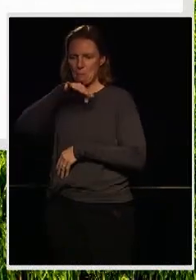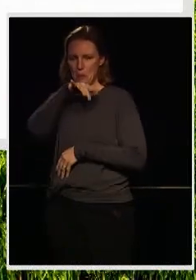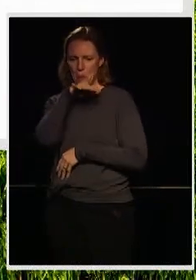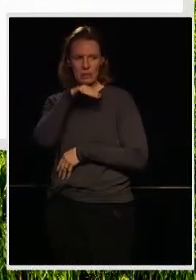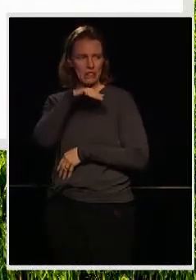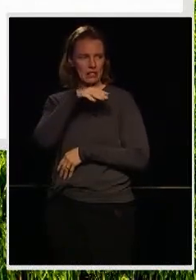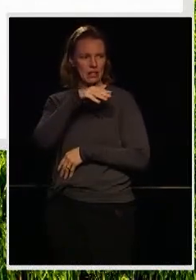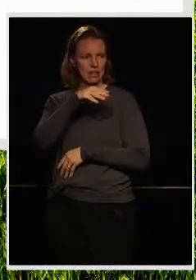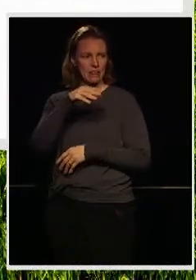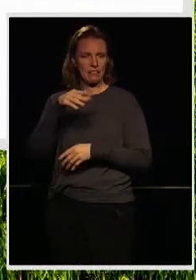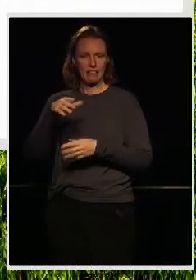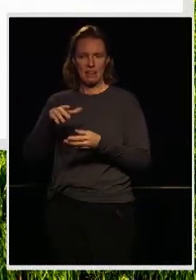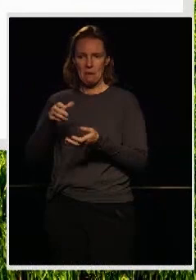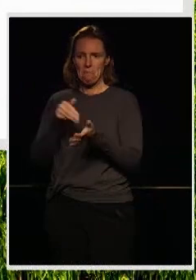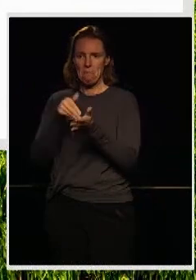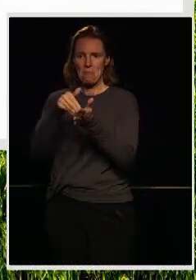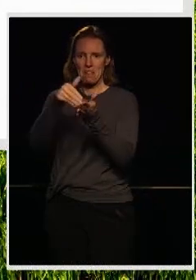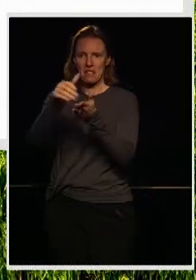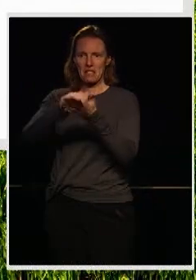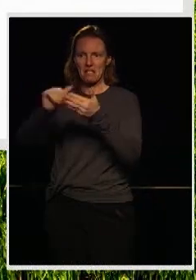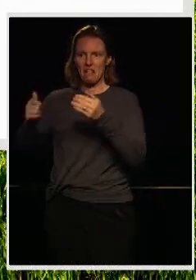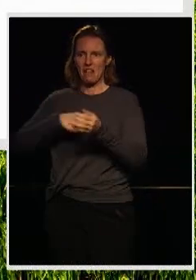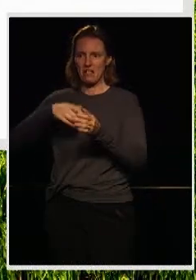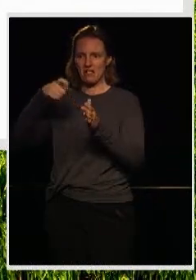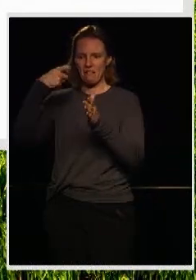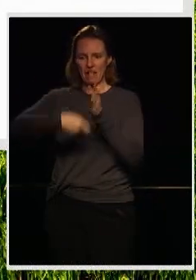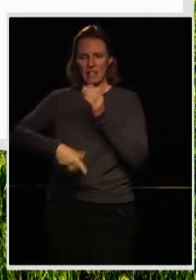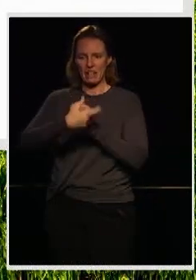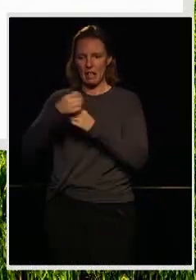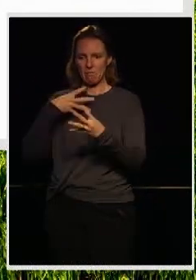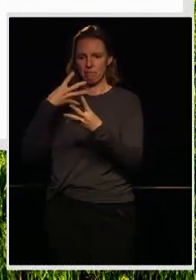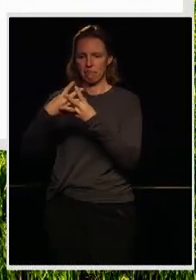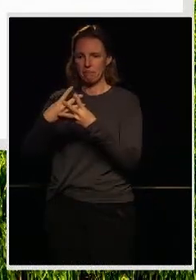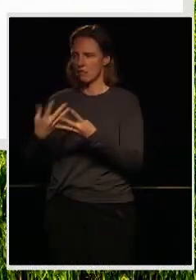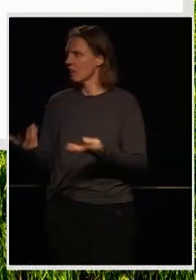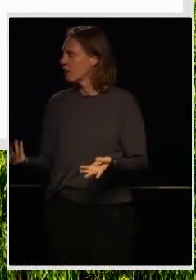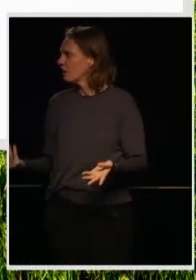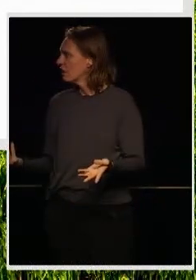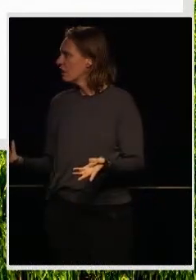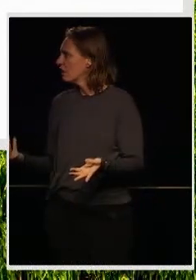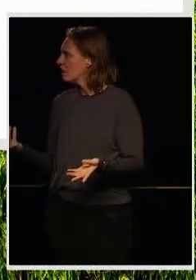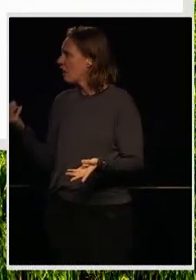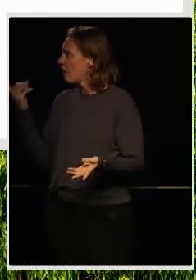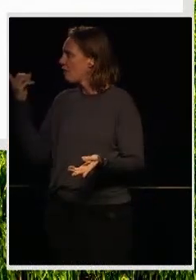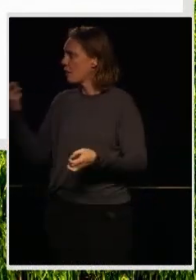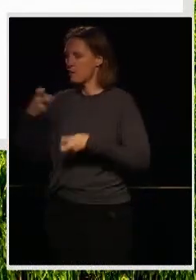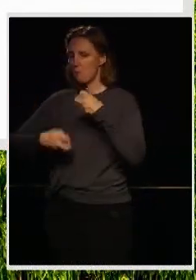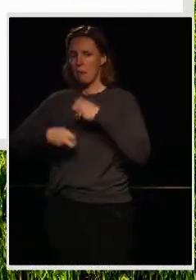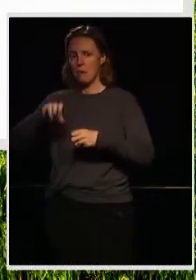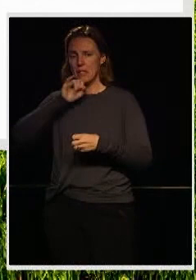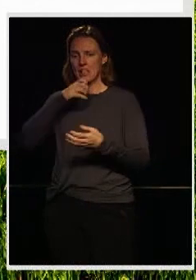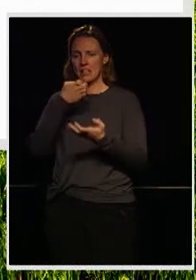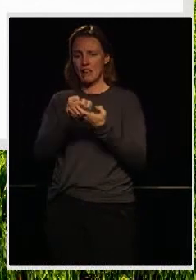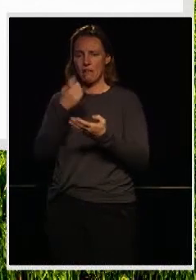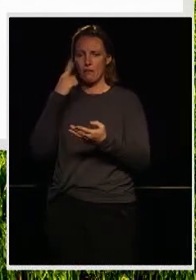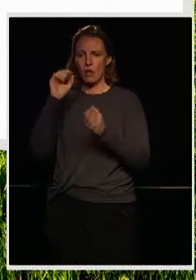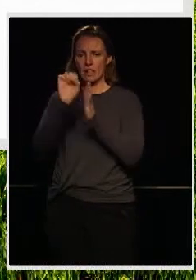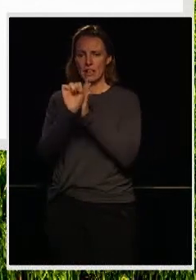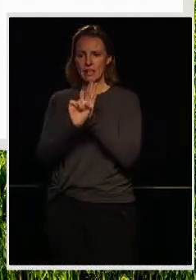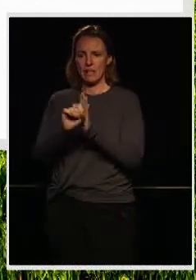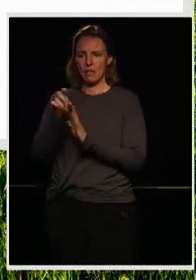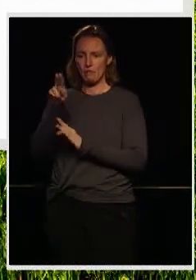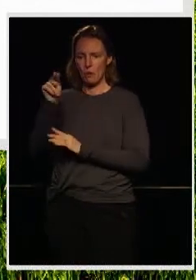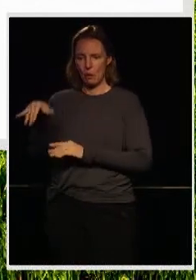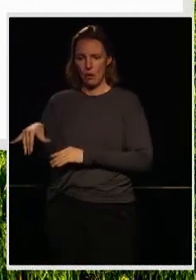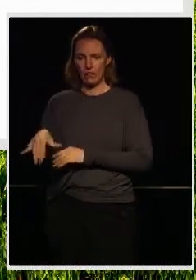pollution, millions of dollars in fines, and imprisonment. This problem is evident for the state of New